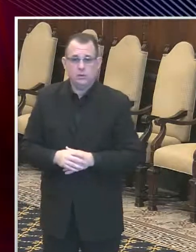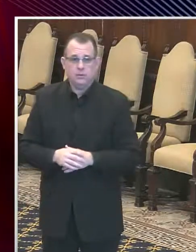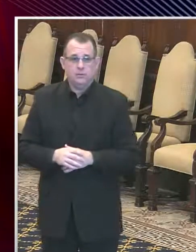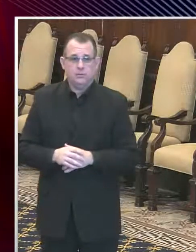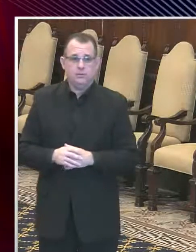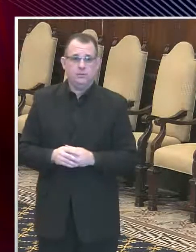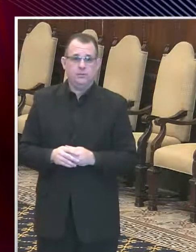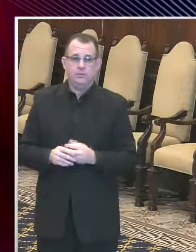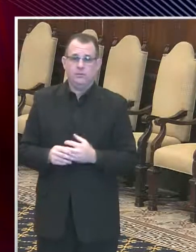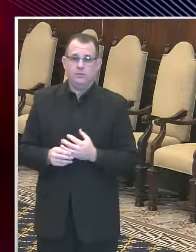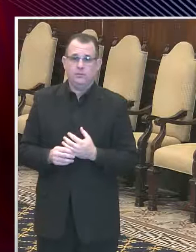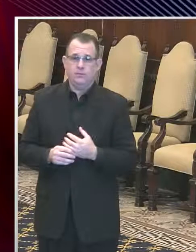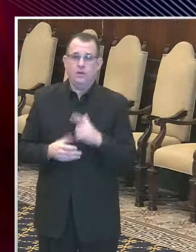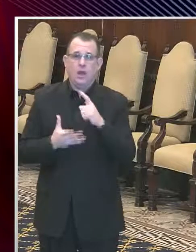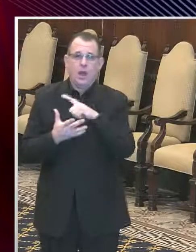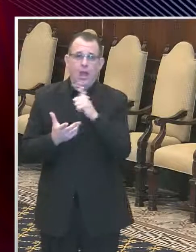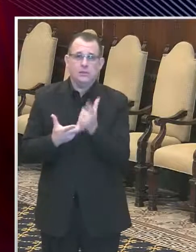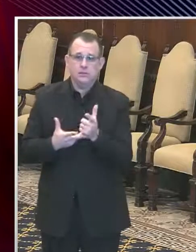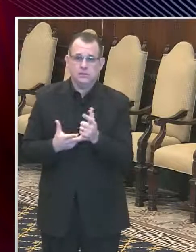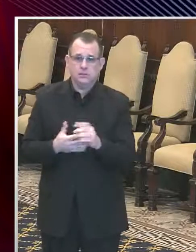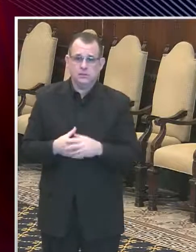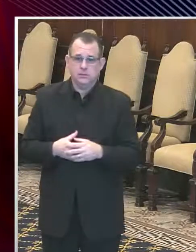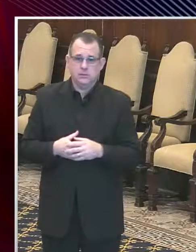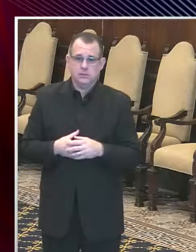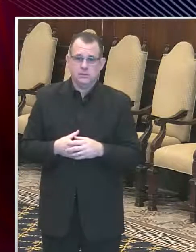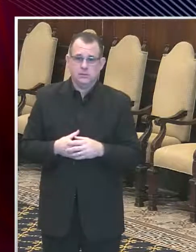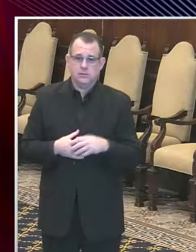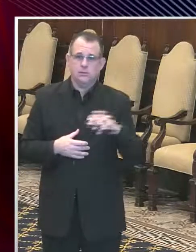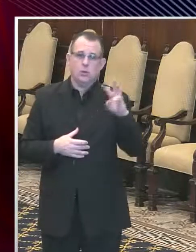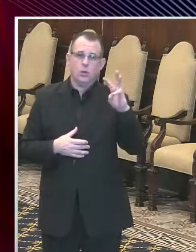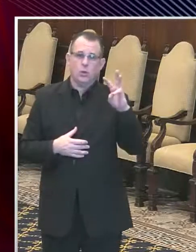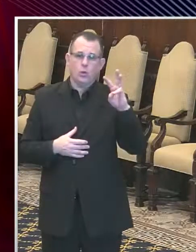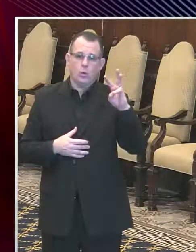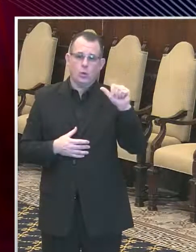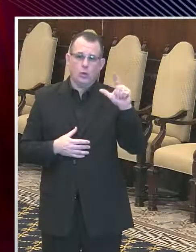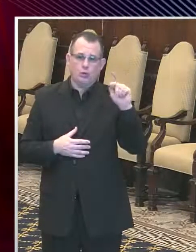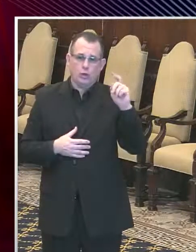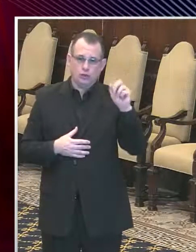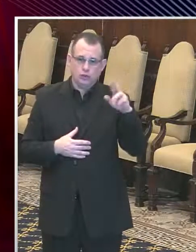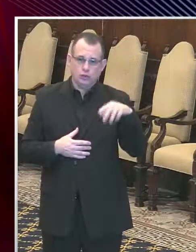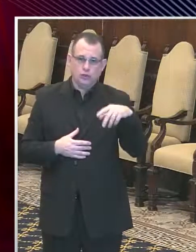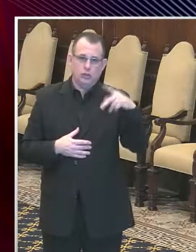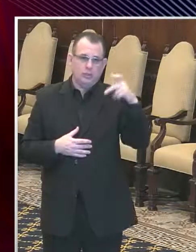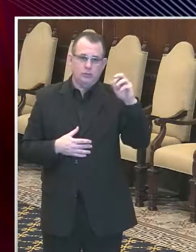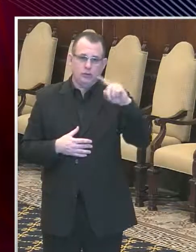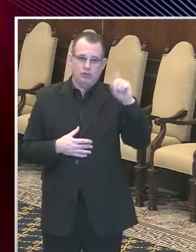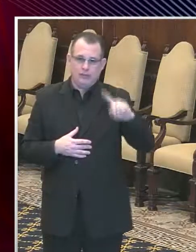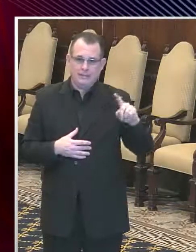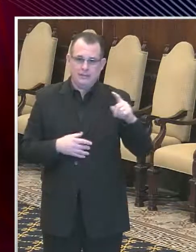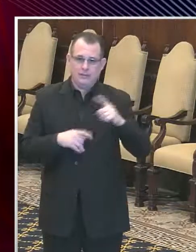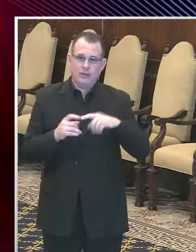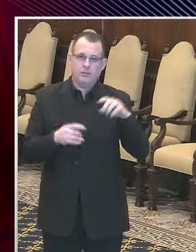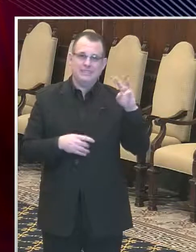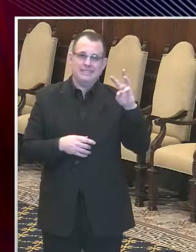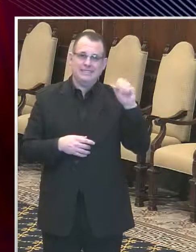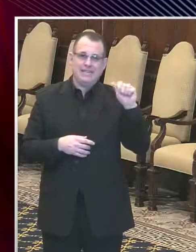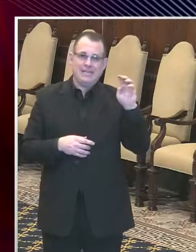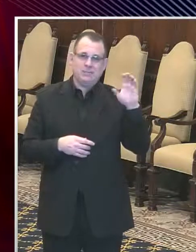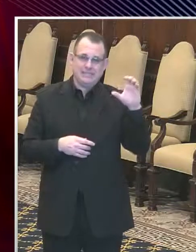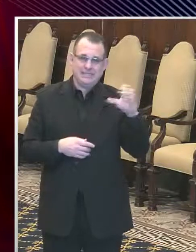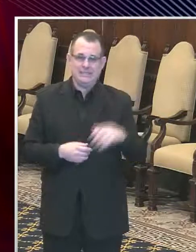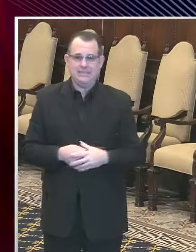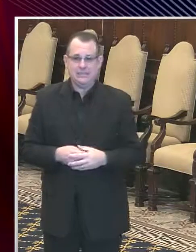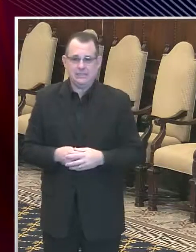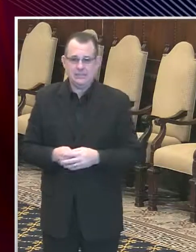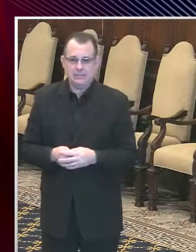Great, thank you, Laura. We're going to go to Walter Perez with WPBI 6 ABC. Walter? Hi, Mayor.